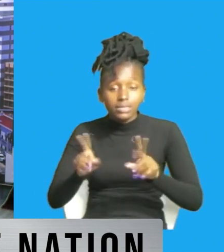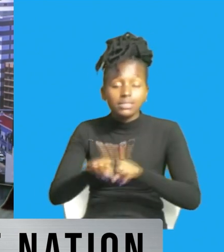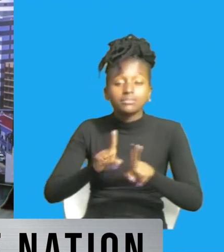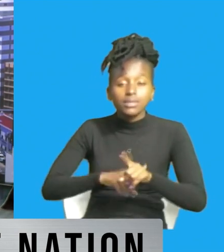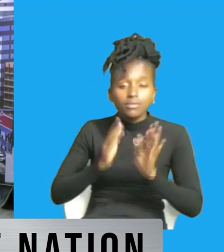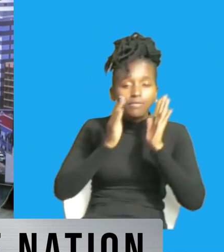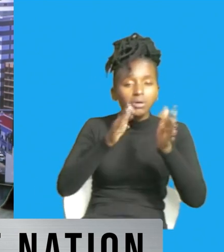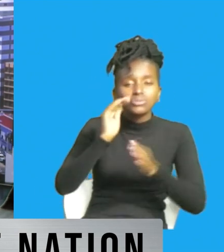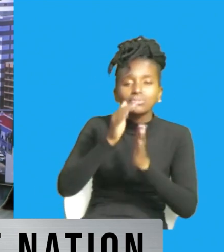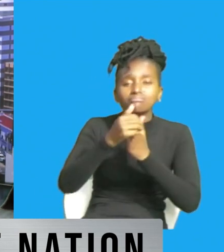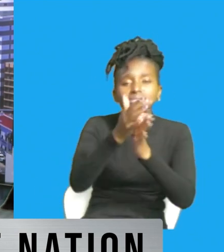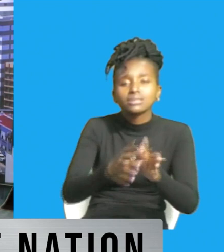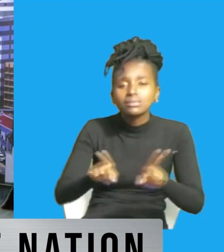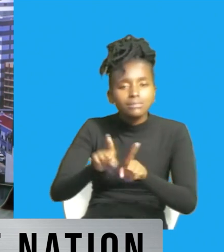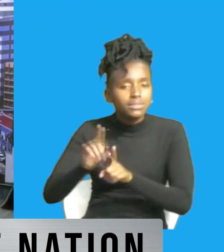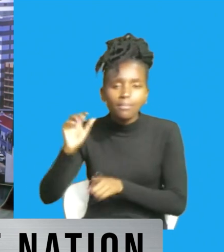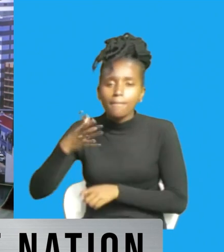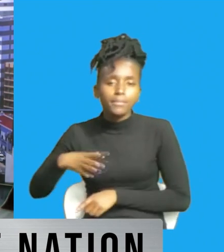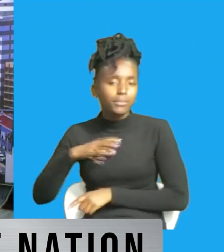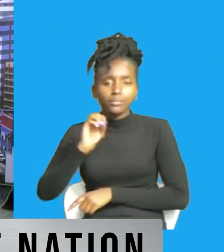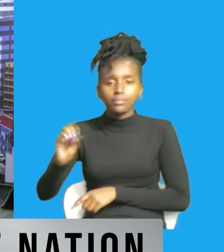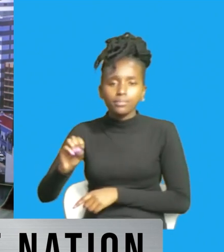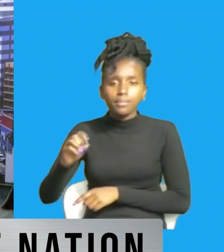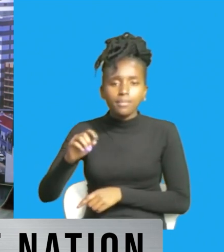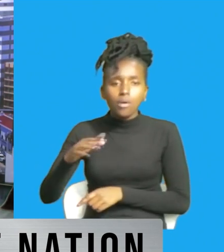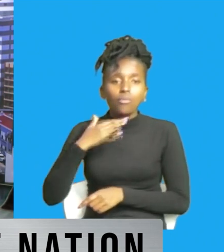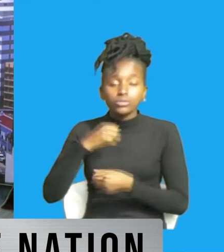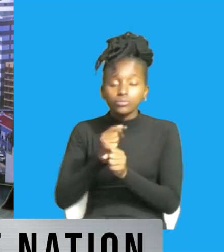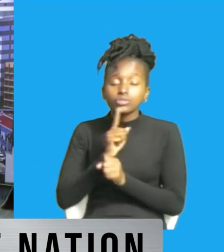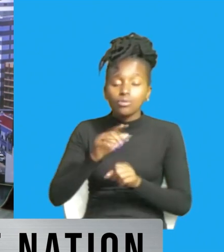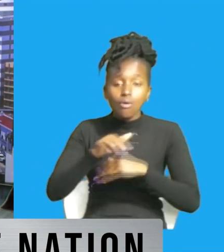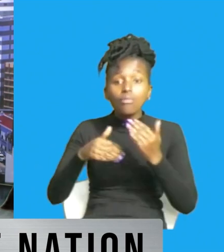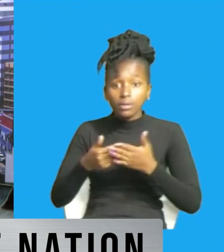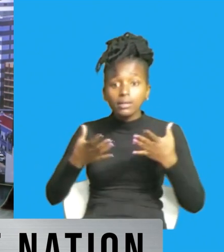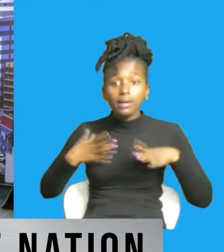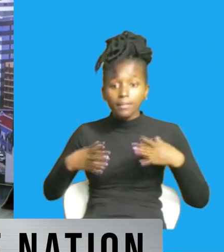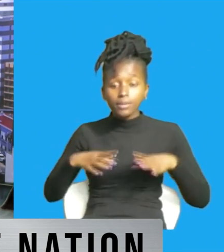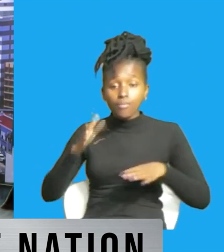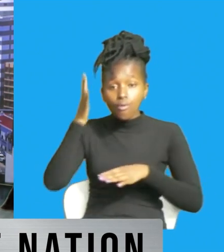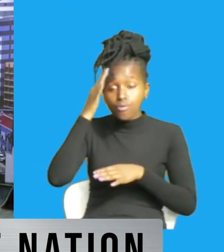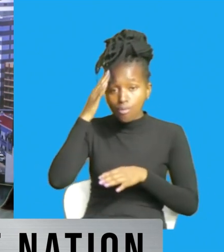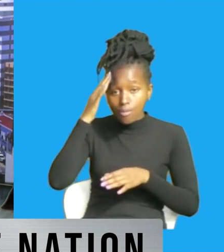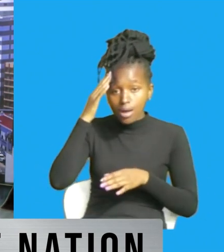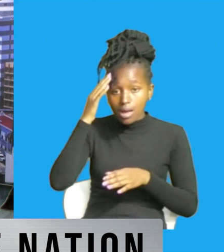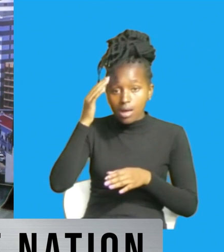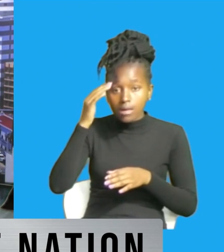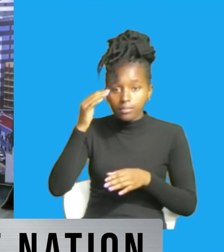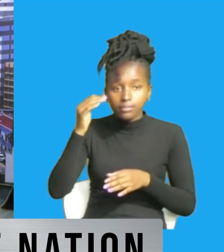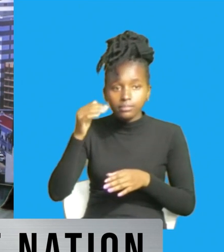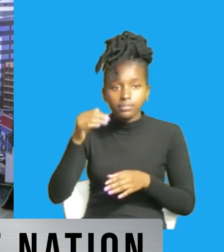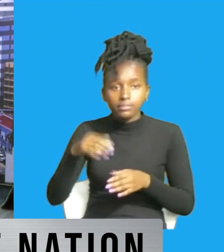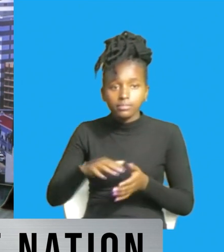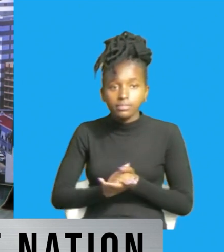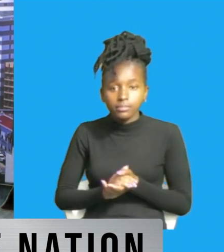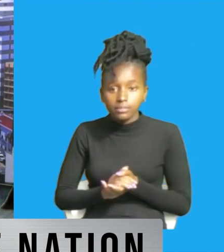tunyoroshe kabisa na tujue ya kwamba elections in this country are going to be conclusive and they are going to be